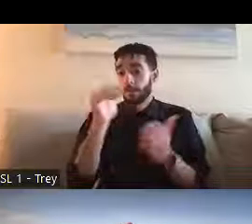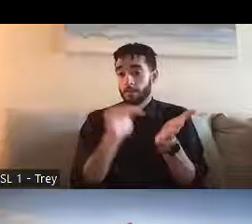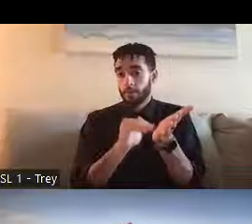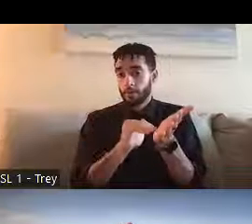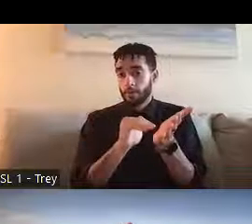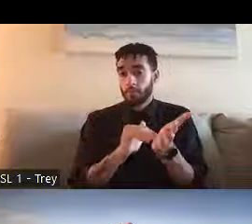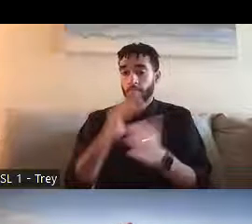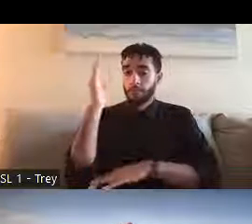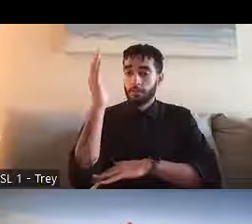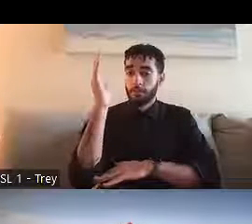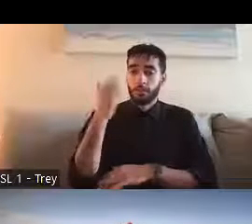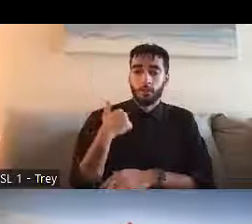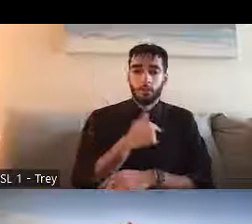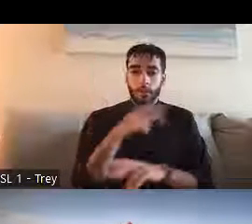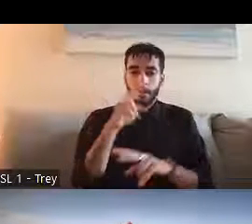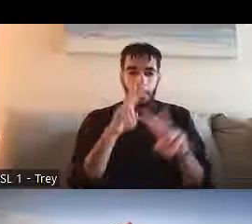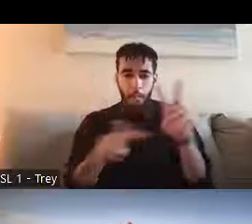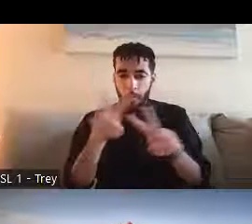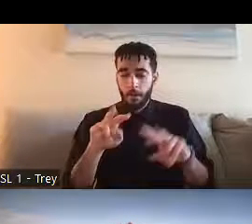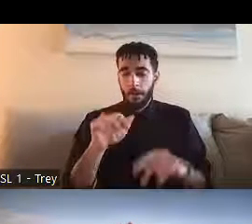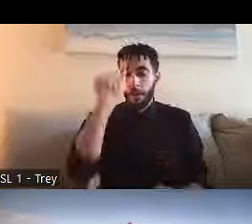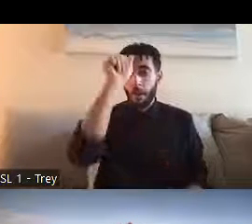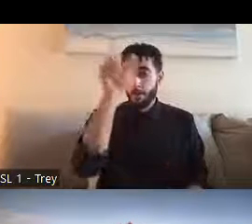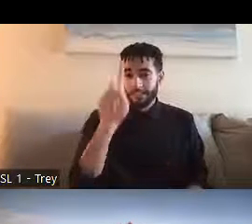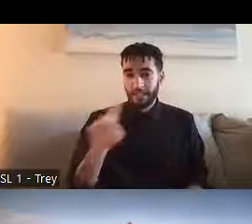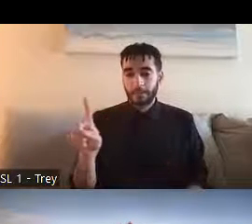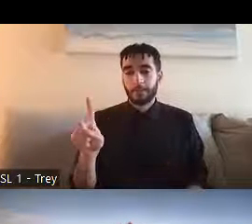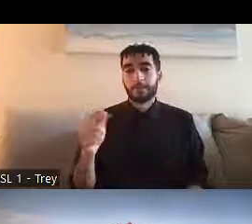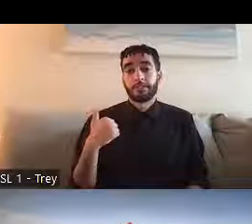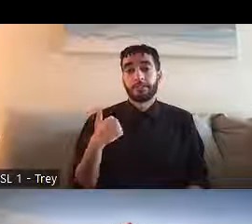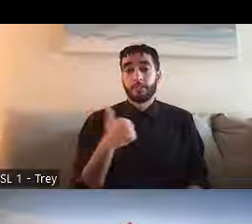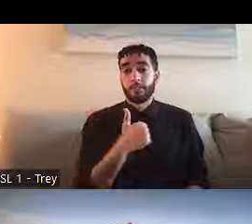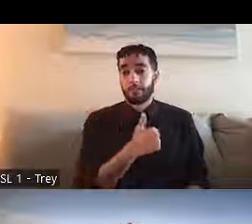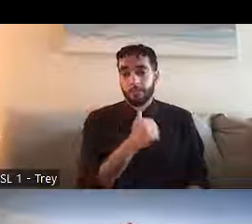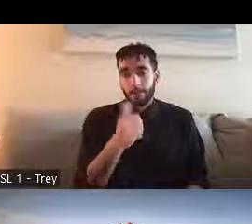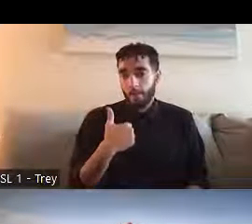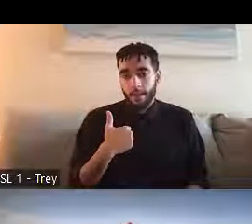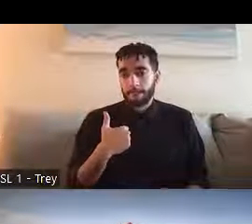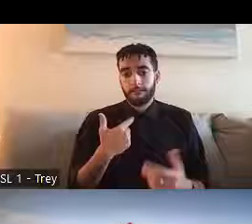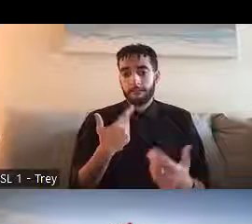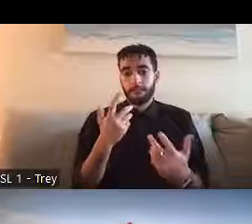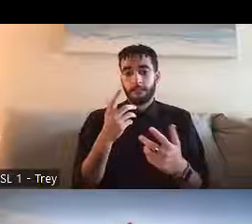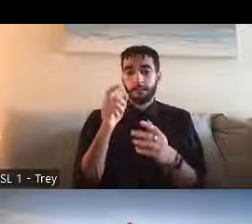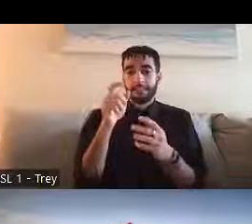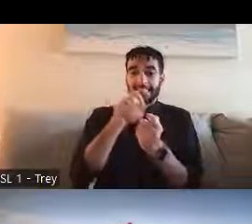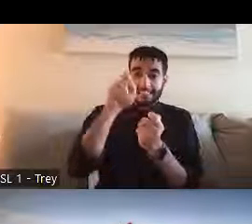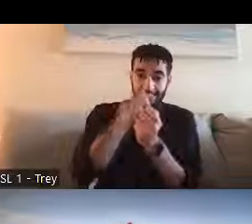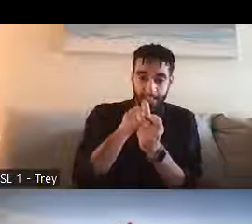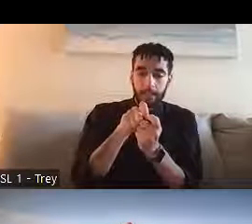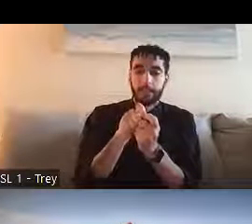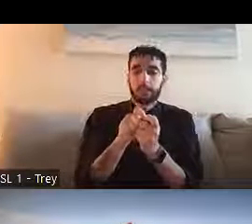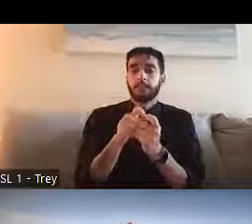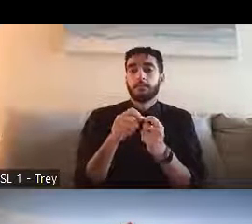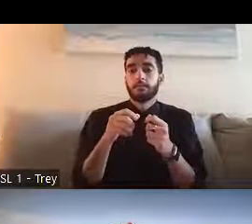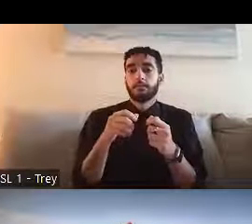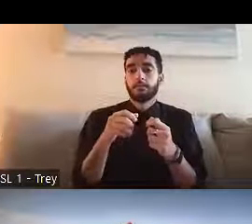at Alzheimer's diagnosis, but there's a lot of people being cared for who don't yet have a formal diagnosis. So in this database, with 91% having